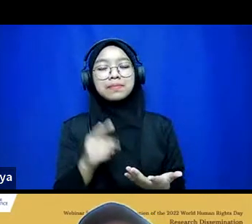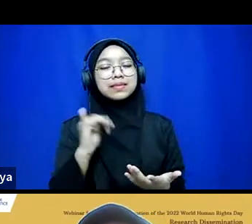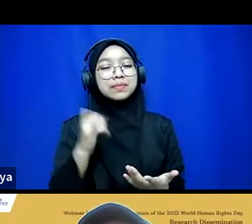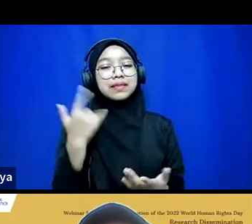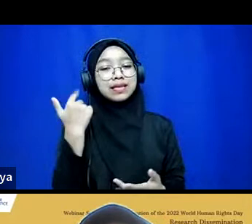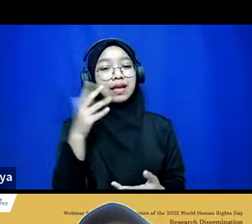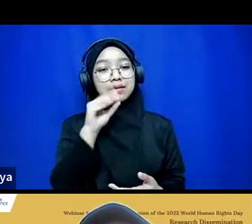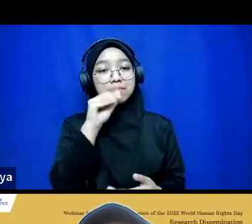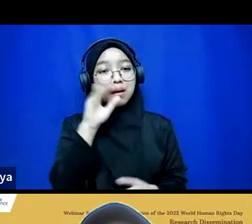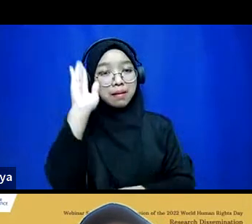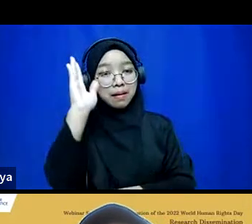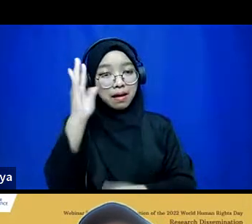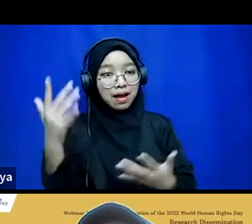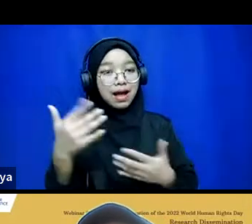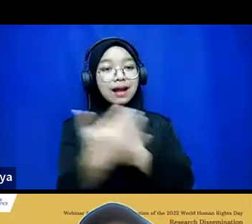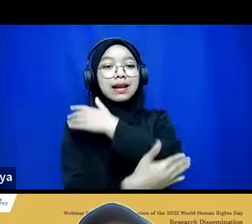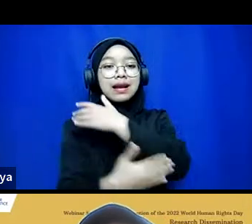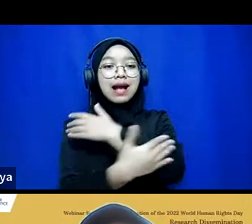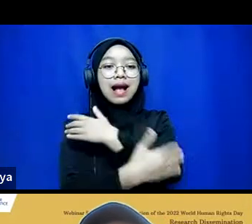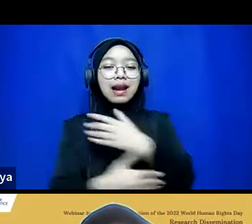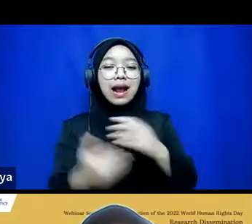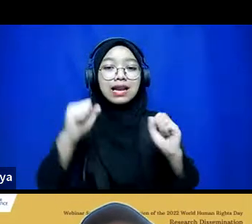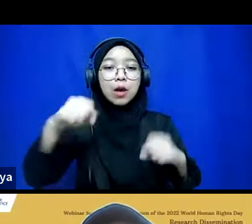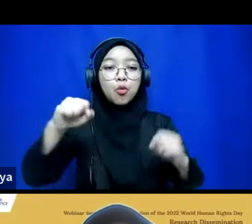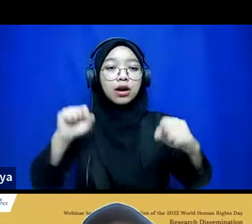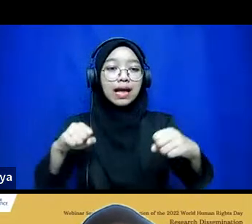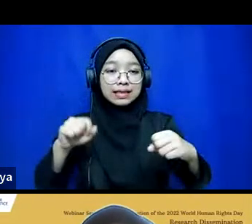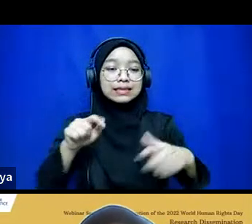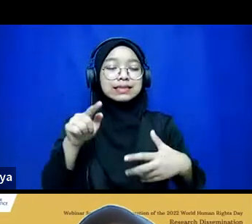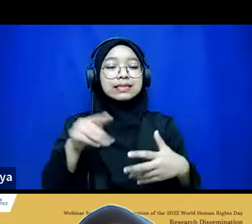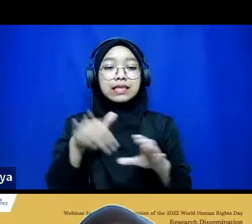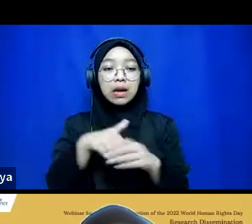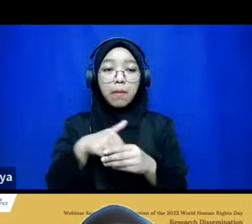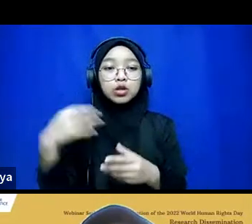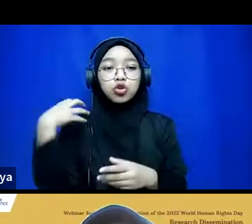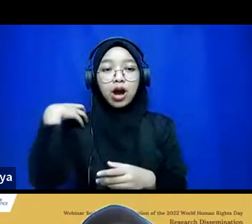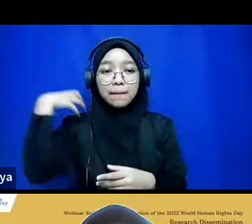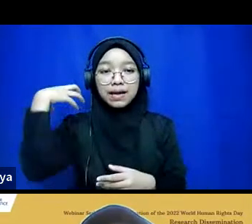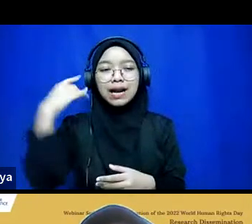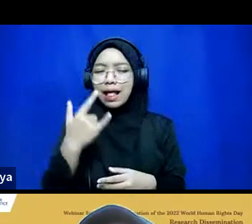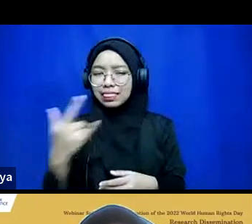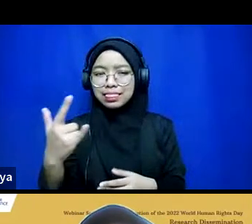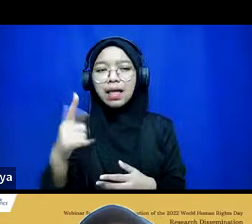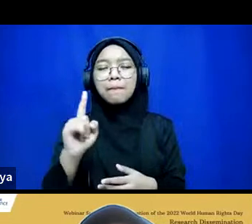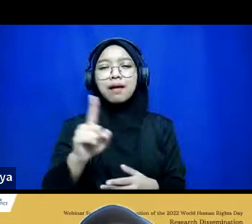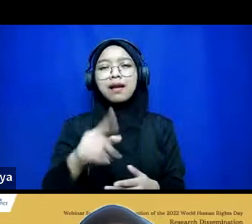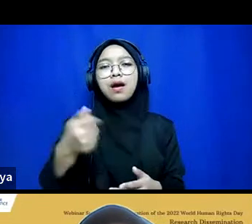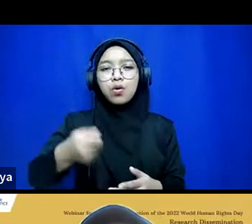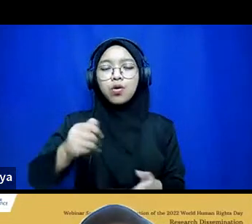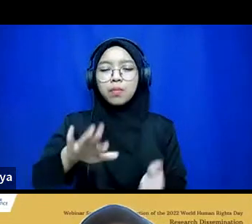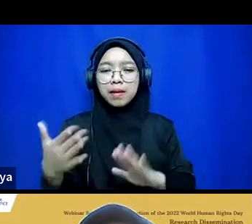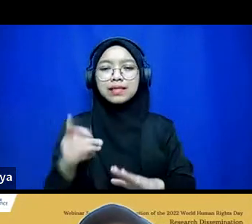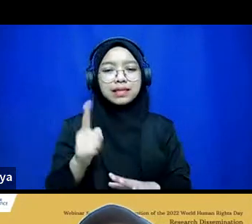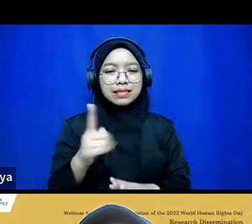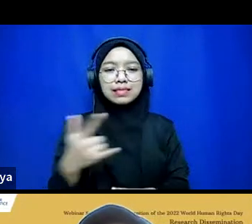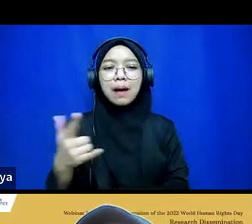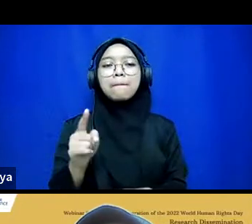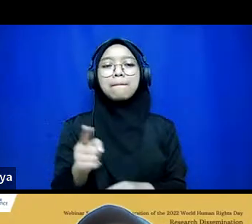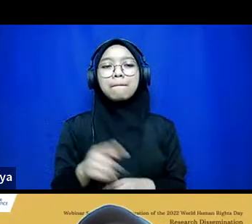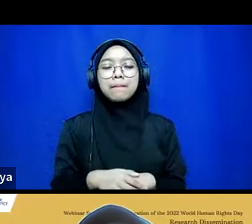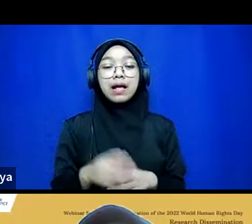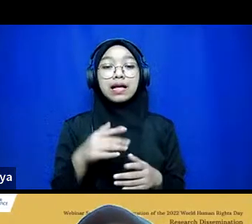countries like the US retain the death penalty, whereas we've also